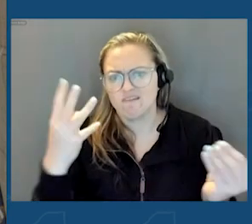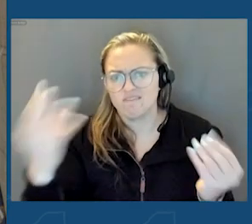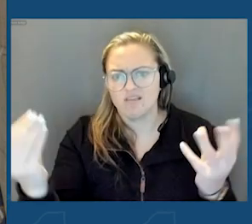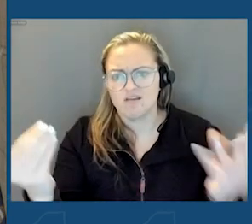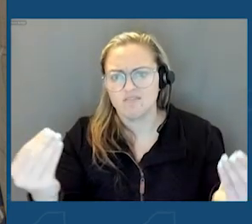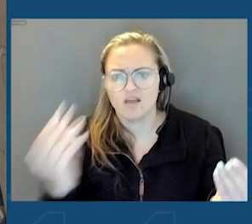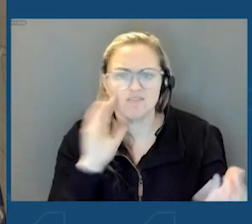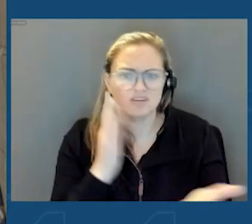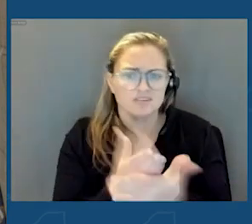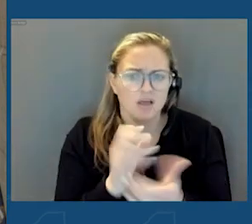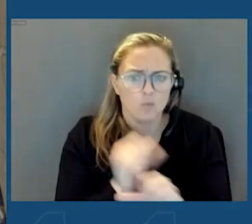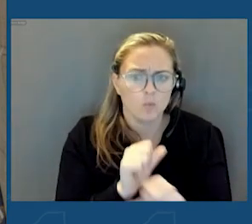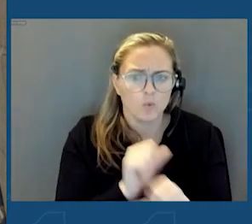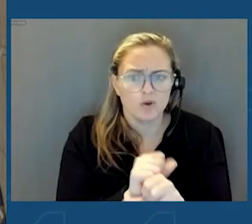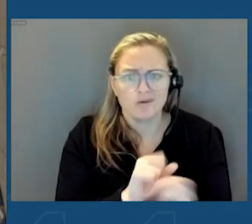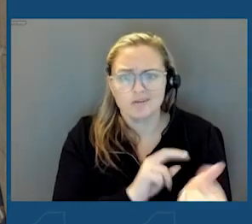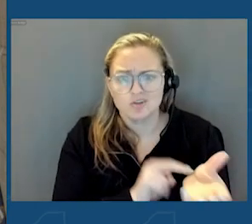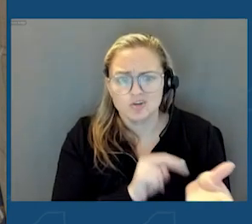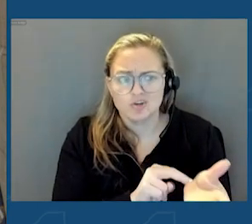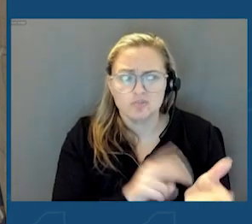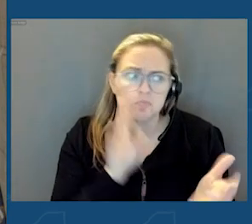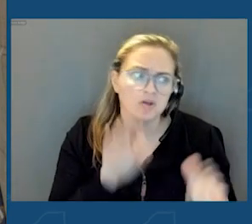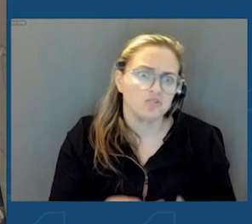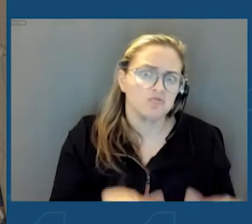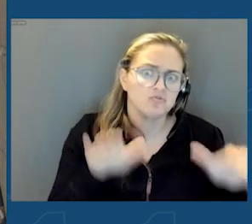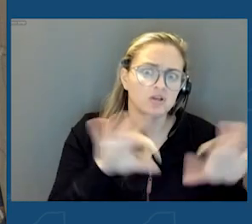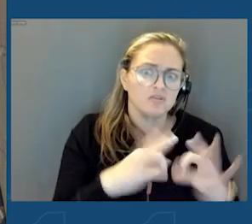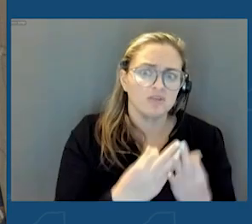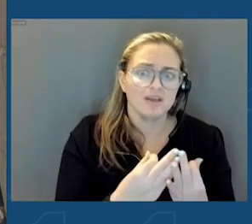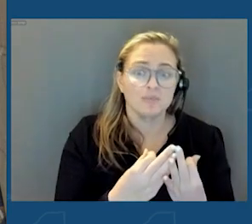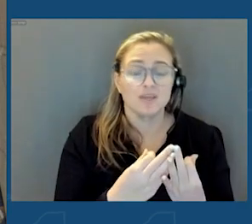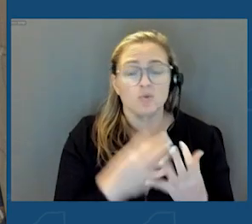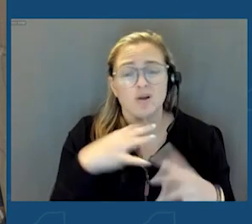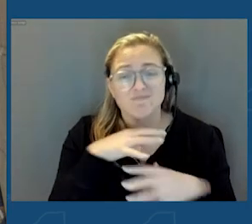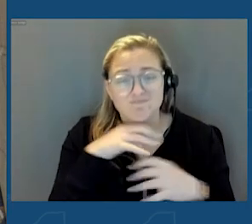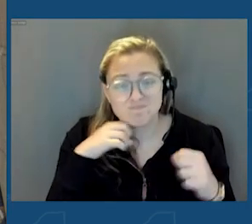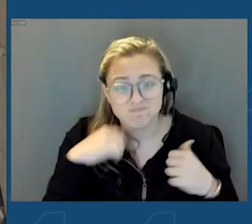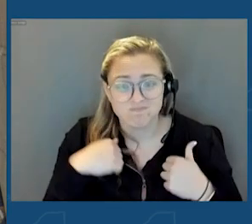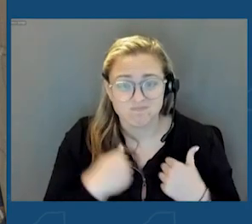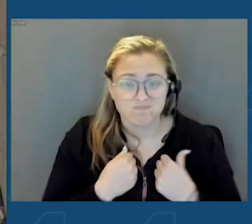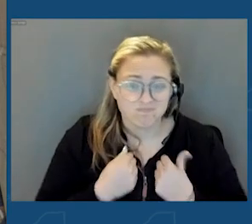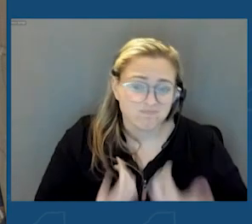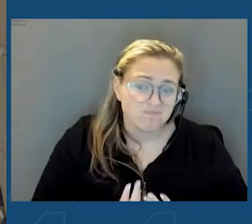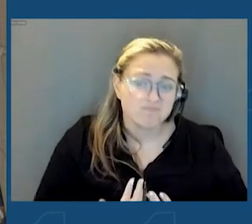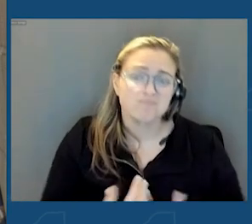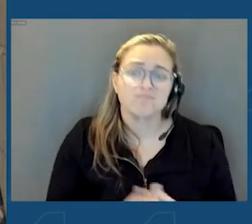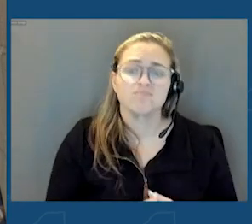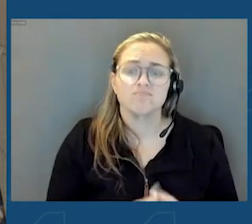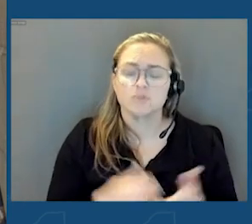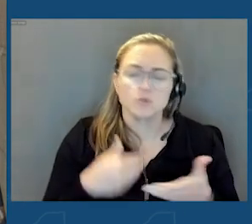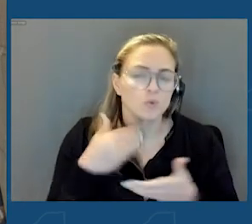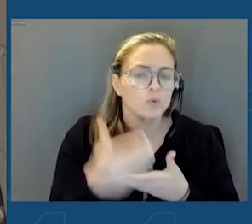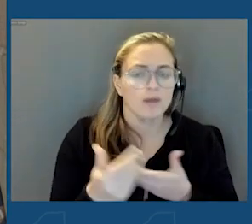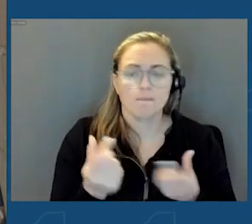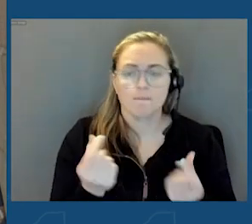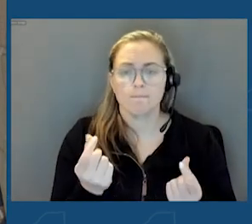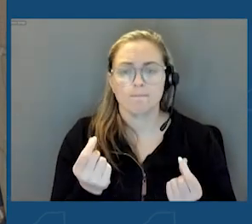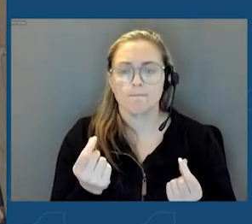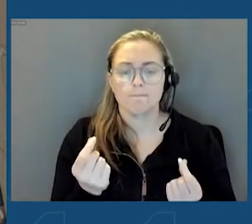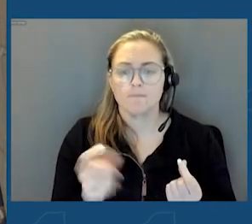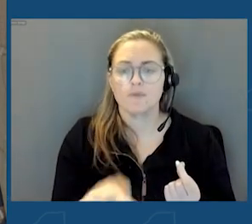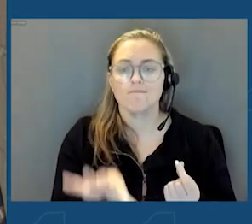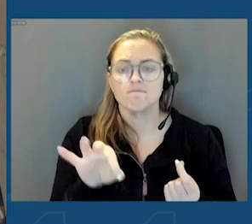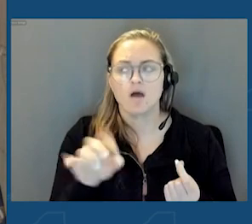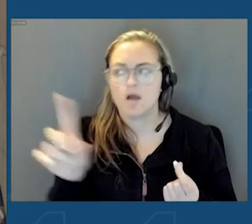perhaps to raise a family, perhaps they were burned out. But I believe that the next step has to be to find